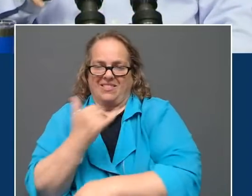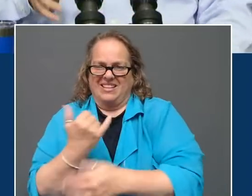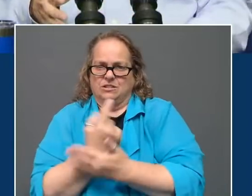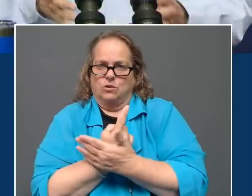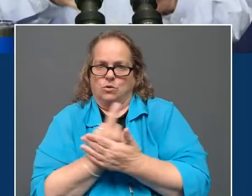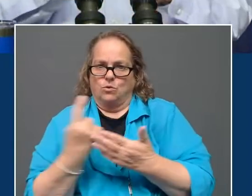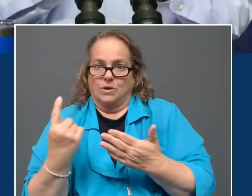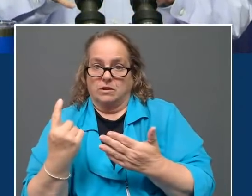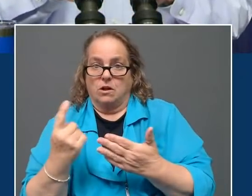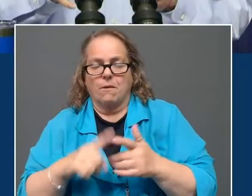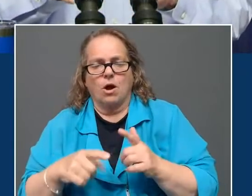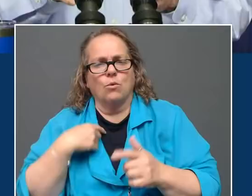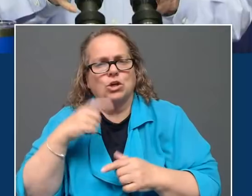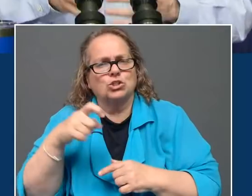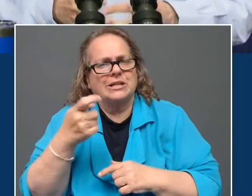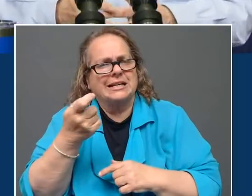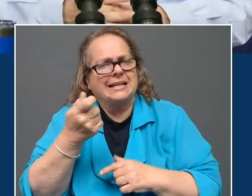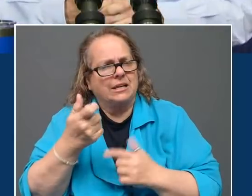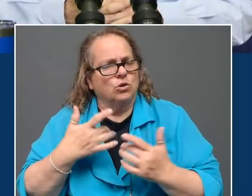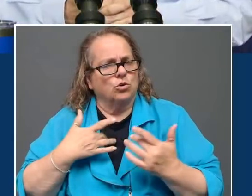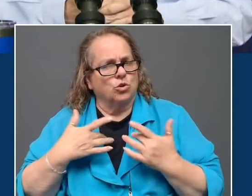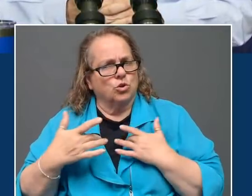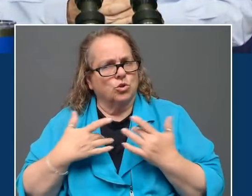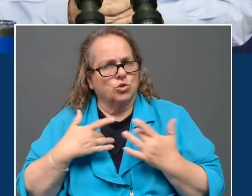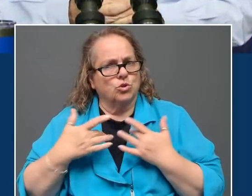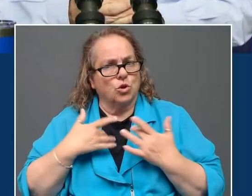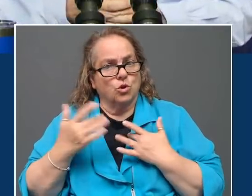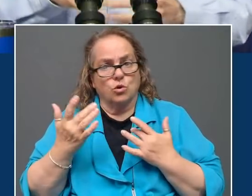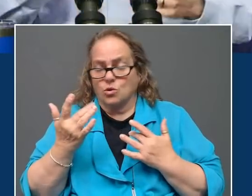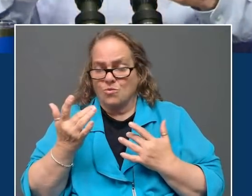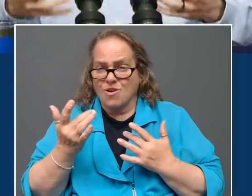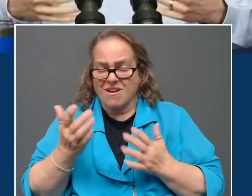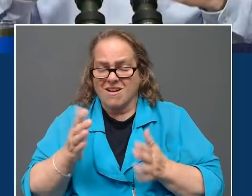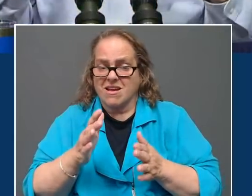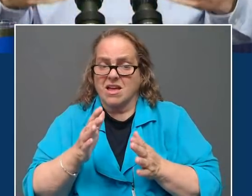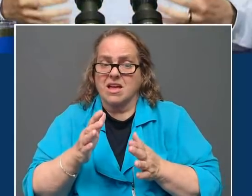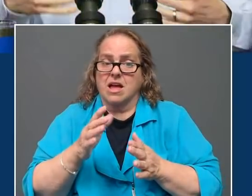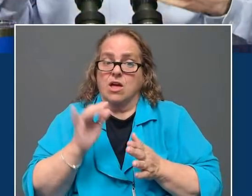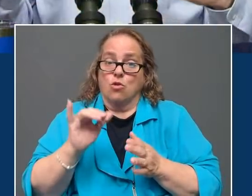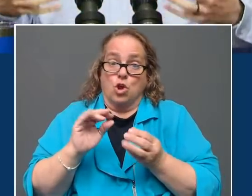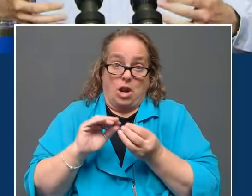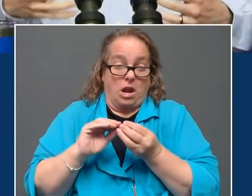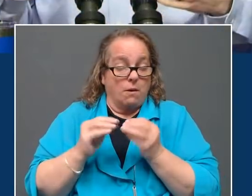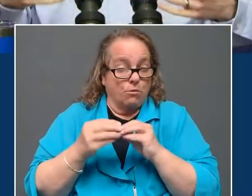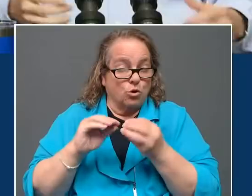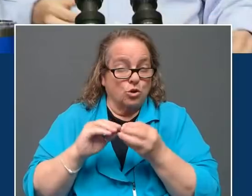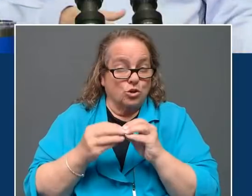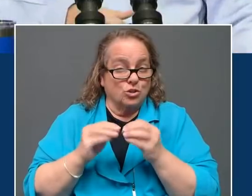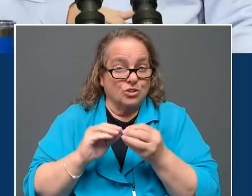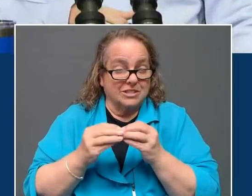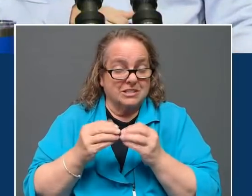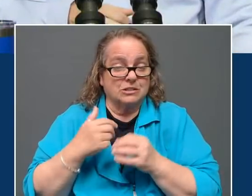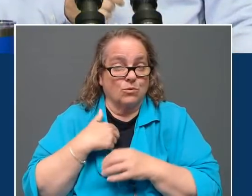little bit concerned that the numbers aren't